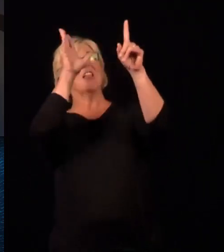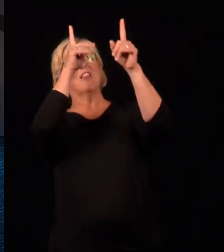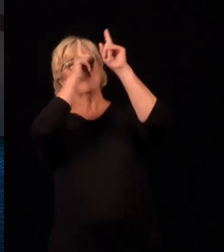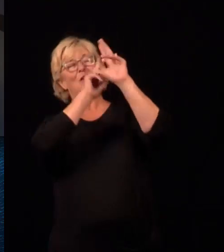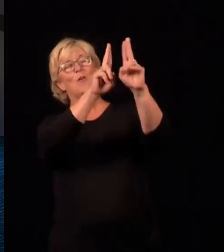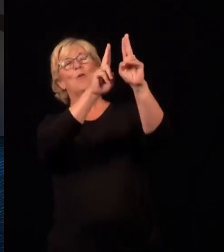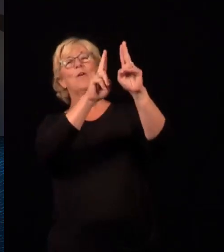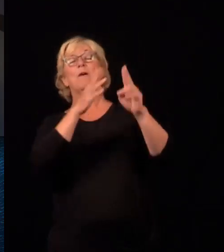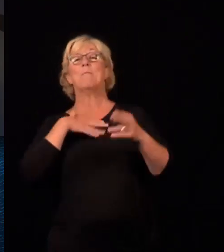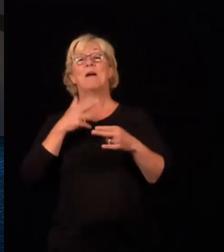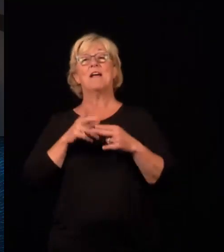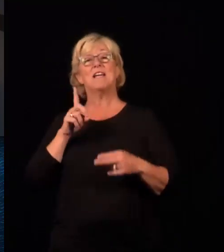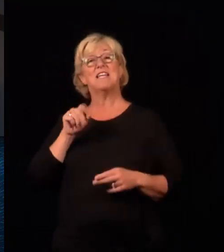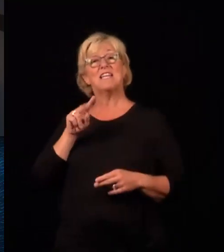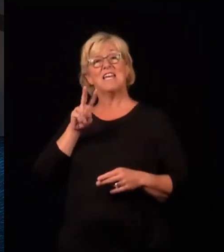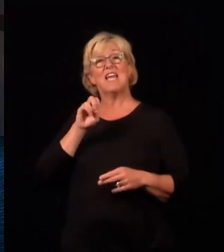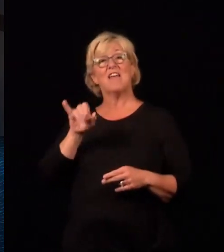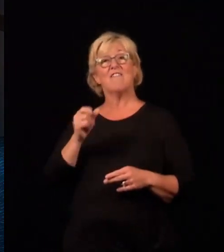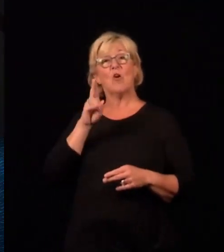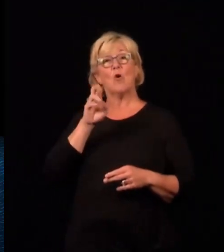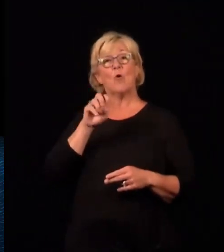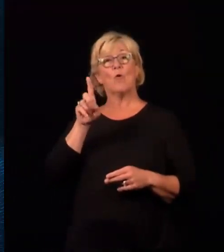Dave Juarez, and this is my story.